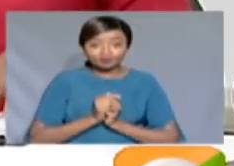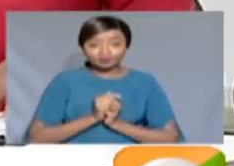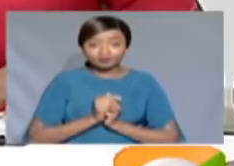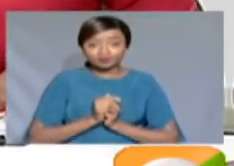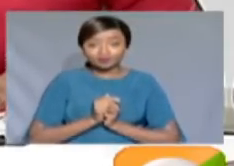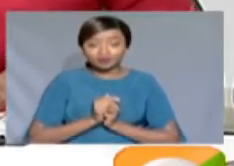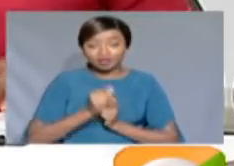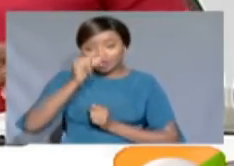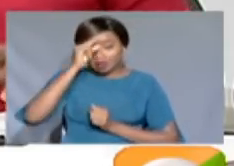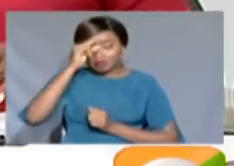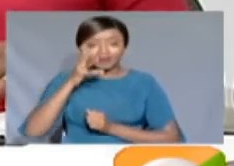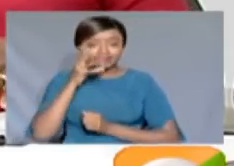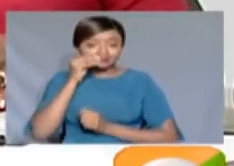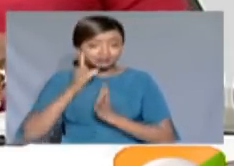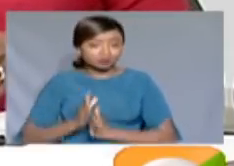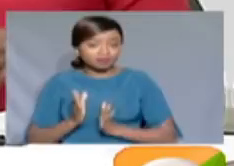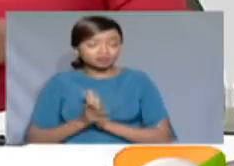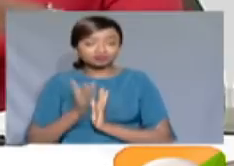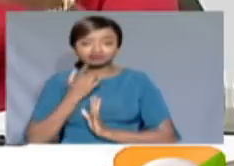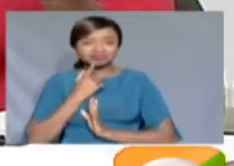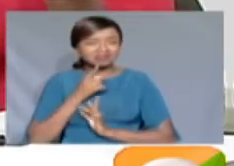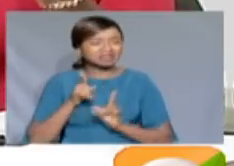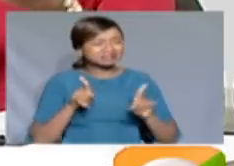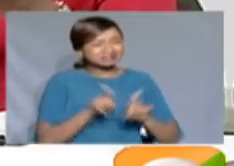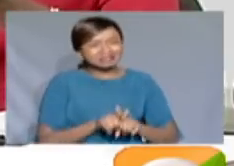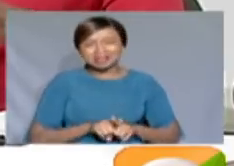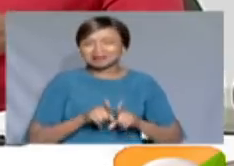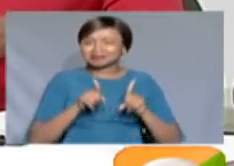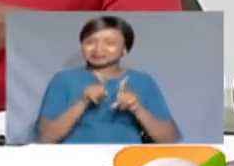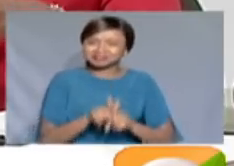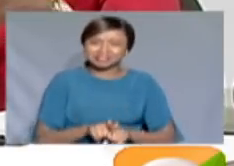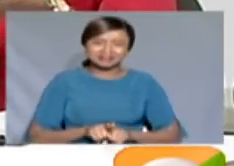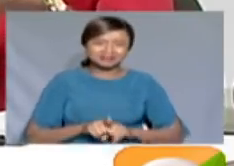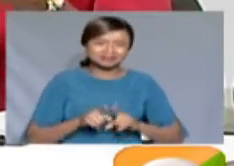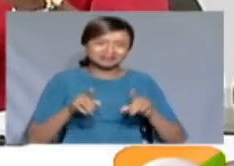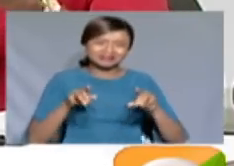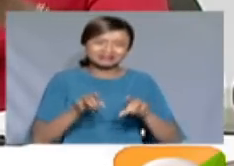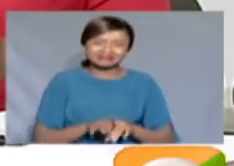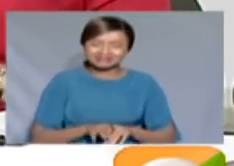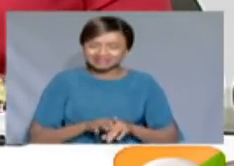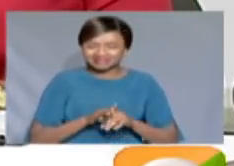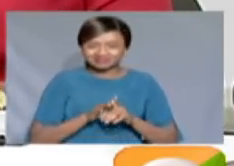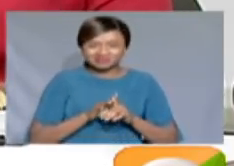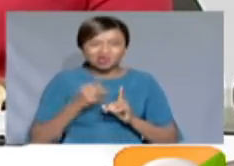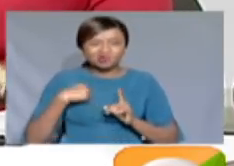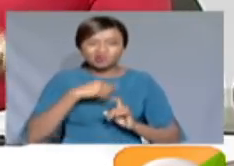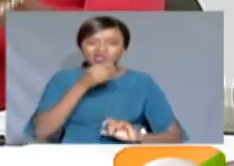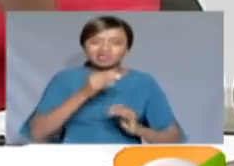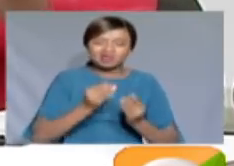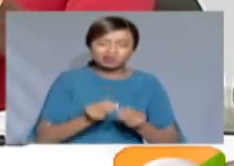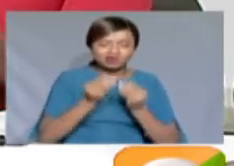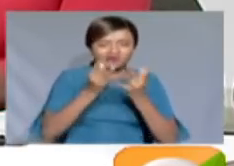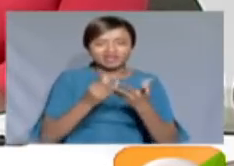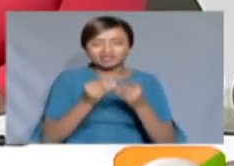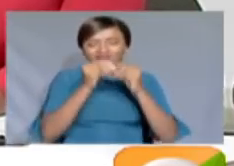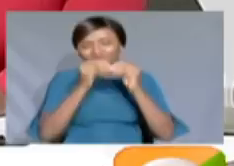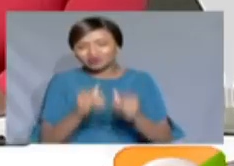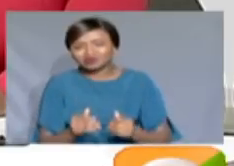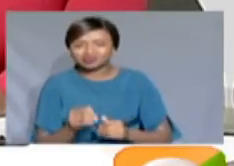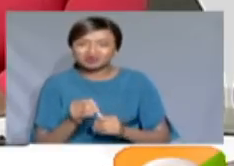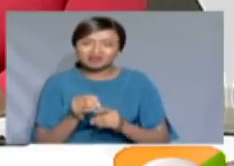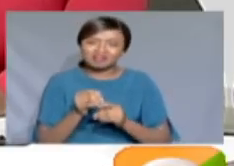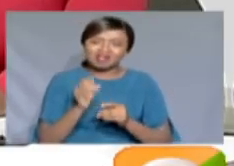said, you know, the same thing, and it was very general, that we're providing a long-term support, and you know, we're asking people to move